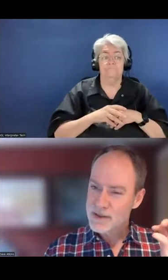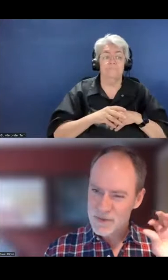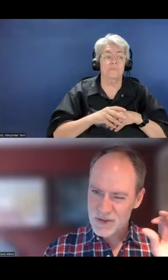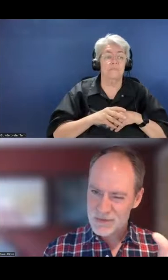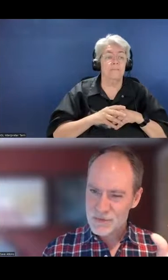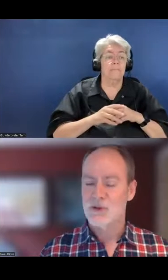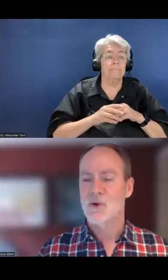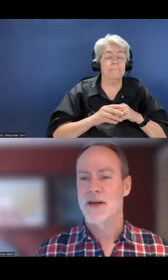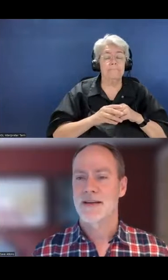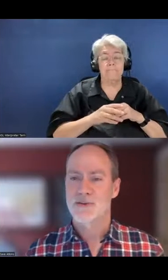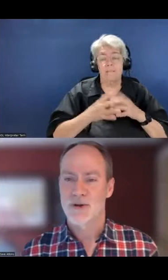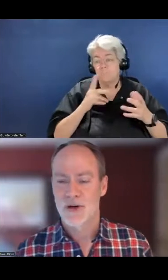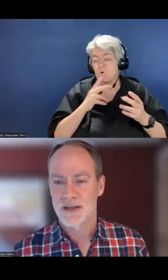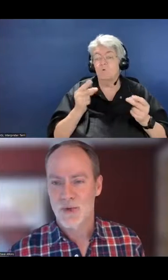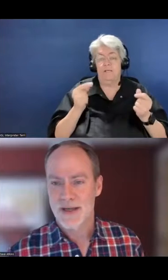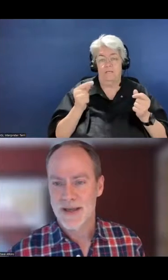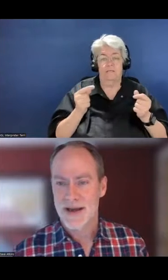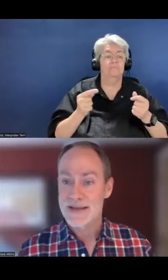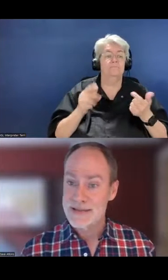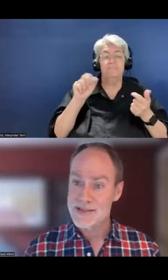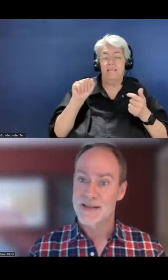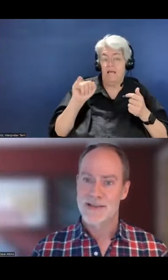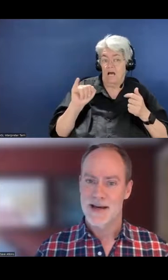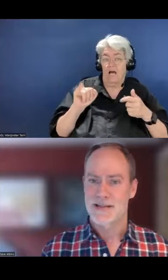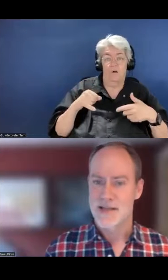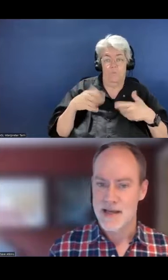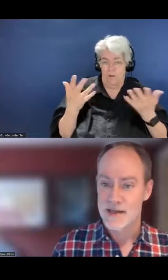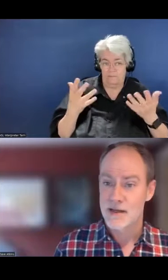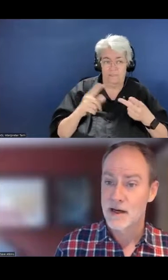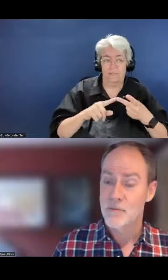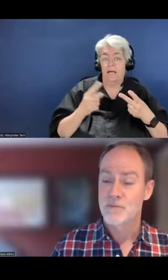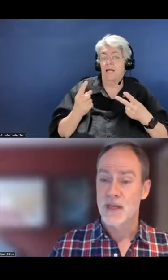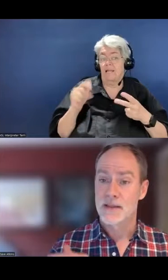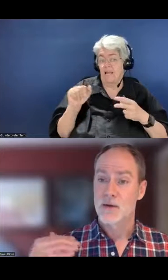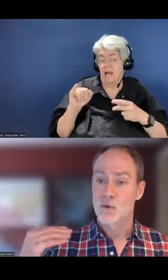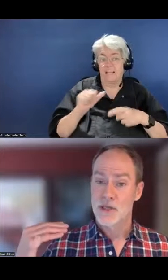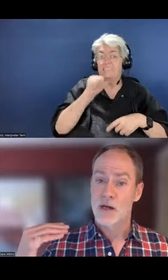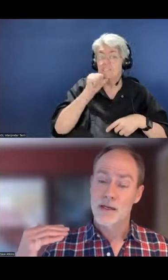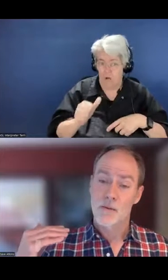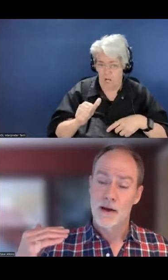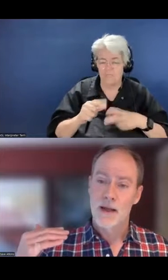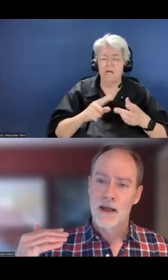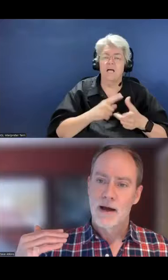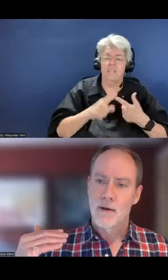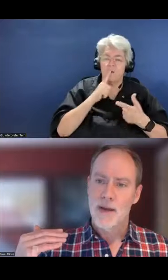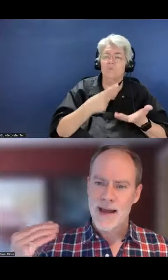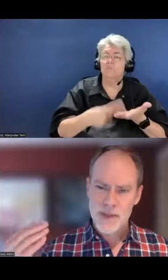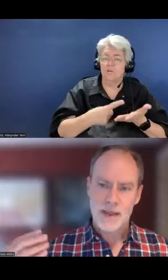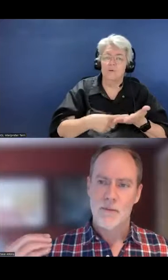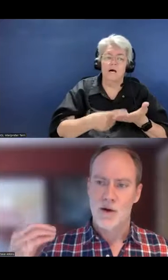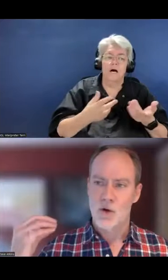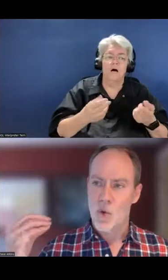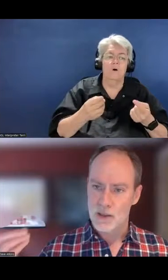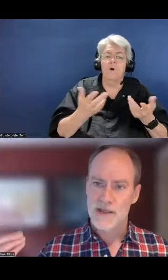So real quick intro on what AI is and is not today. And then we'll be talking about how do